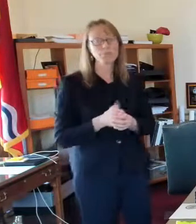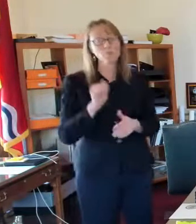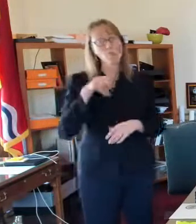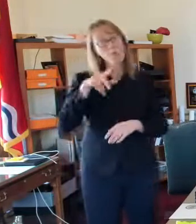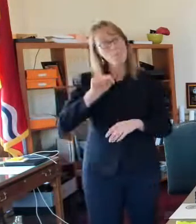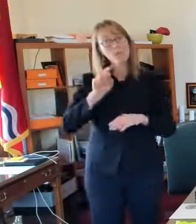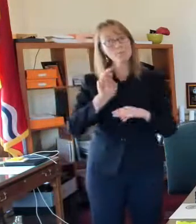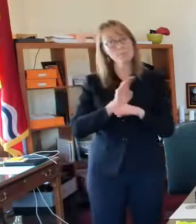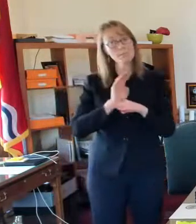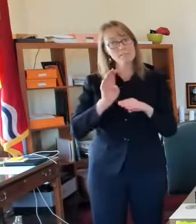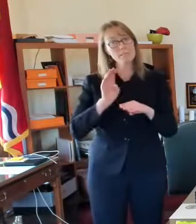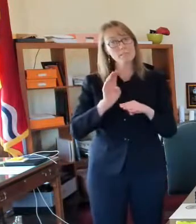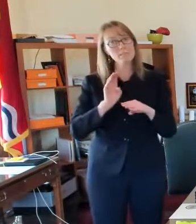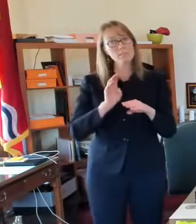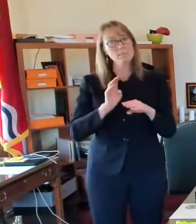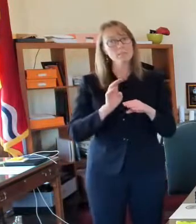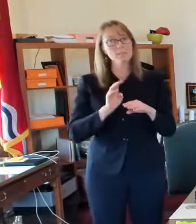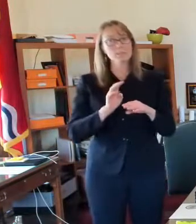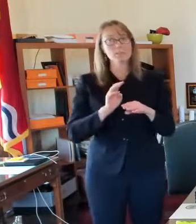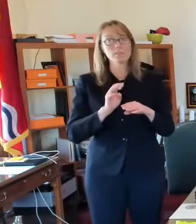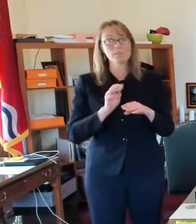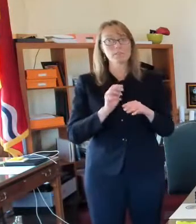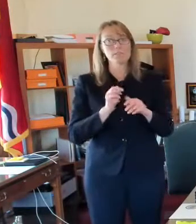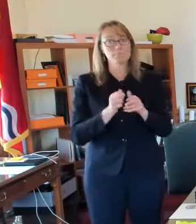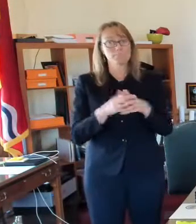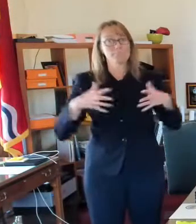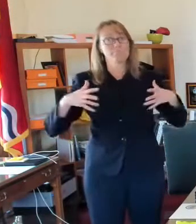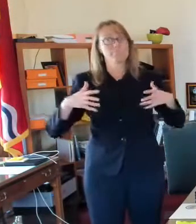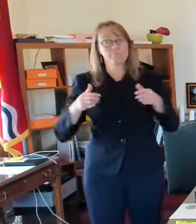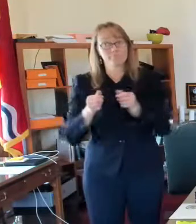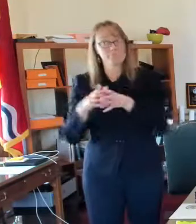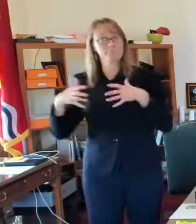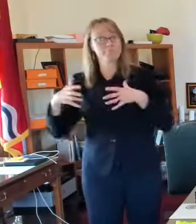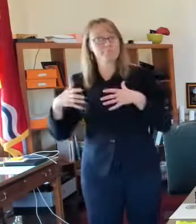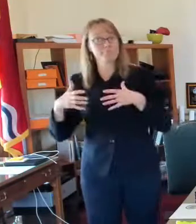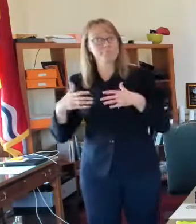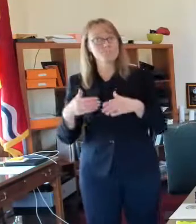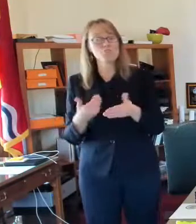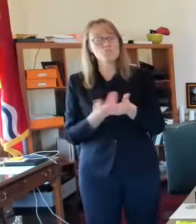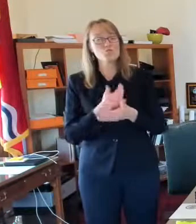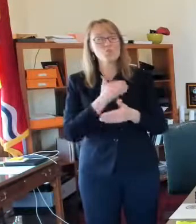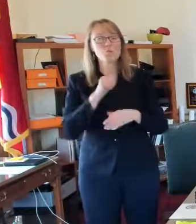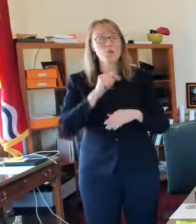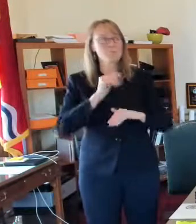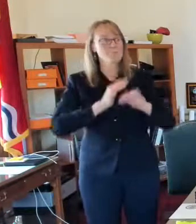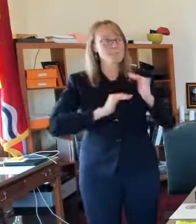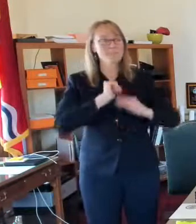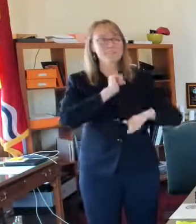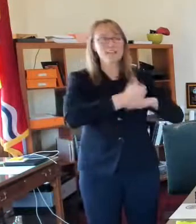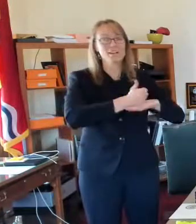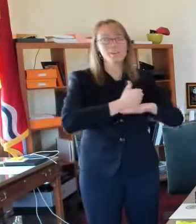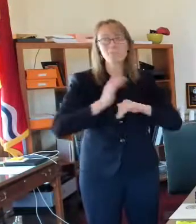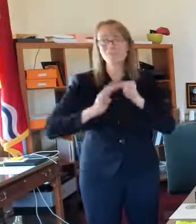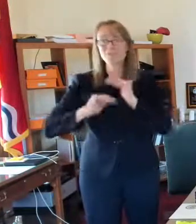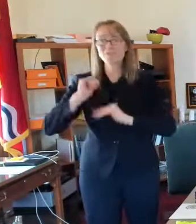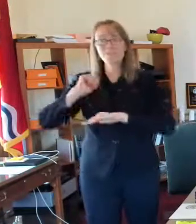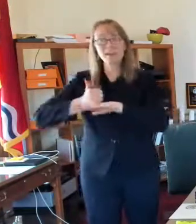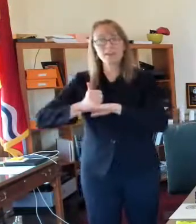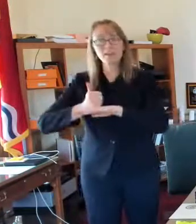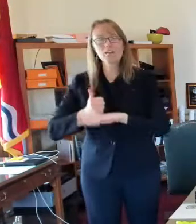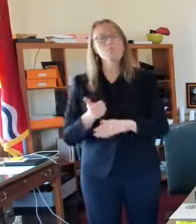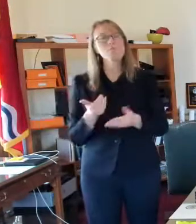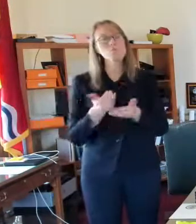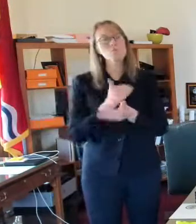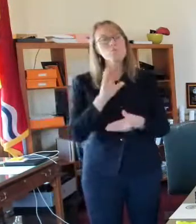but there's been a lot of new apartment construction. Not much condo construction, and here's why. You